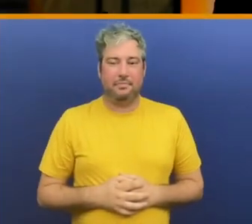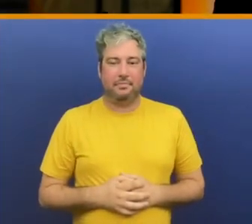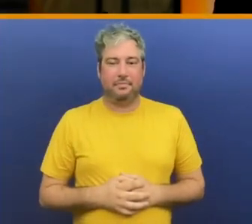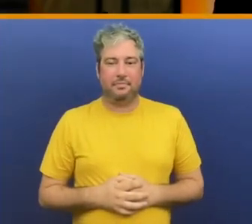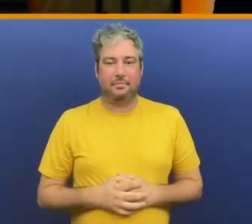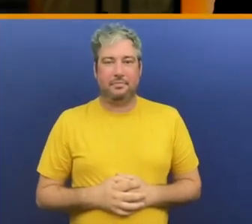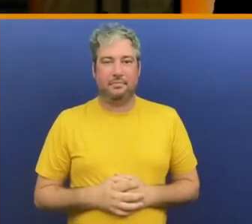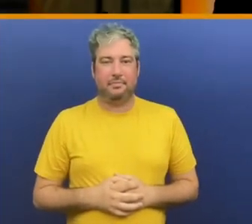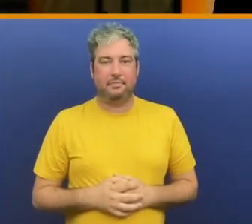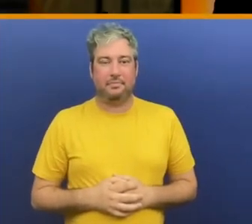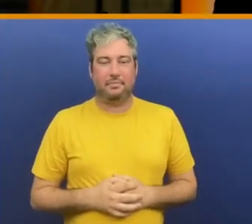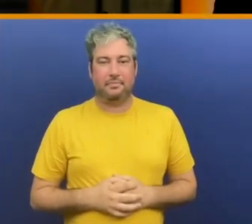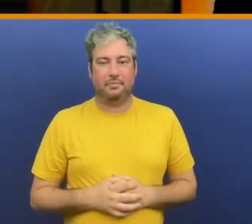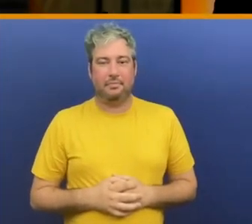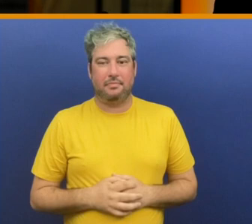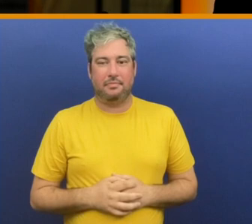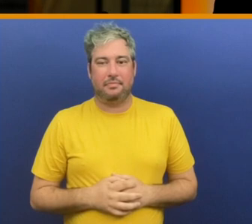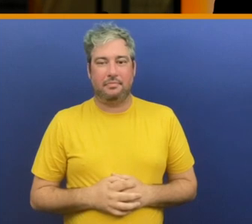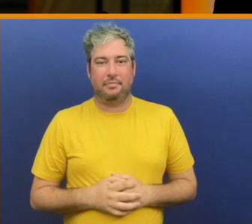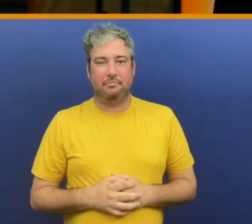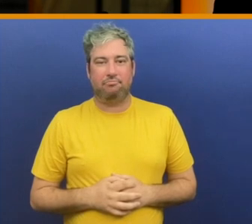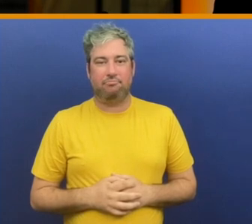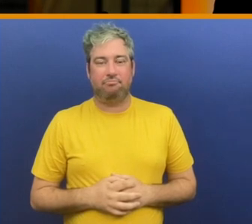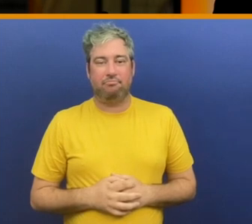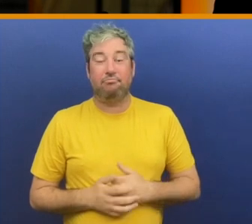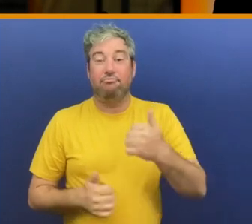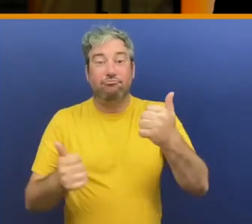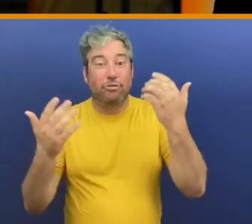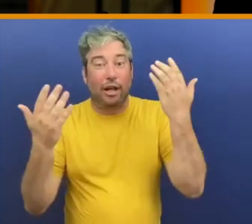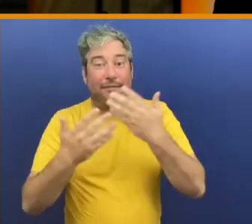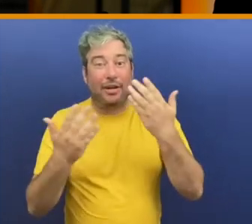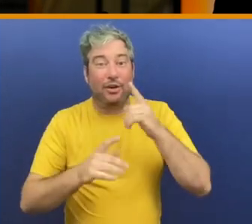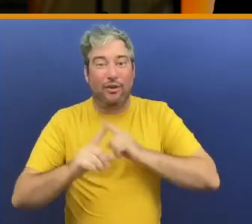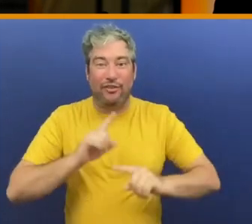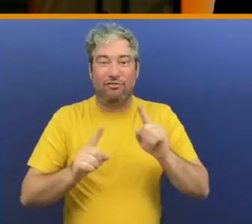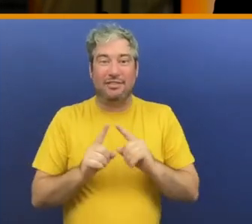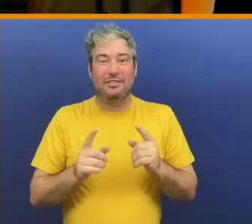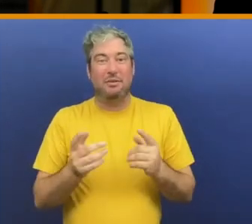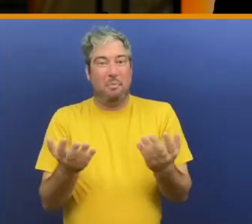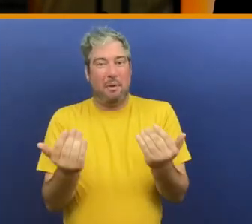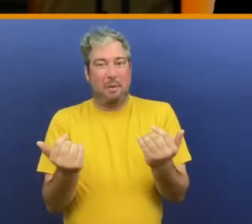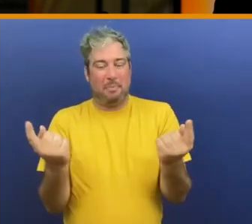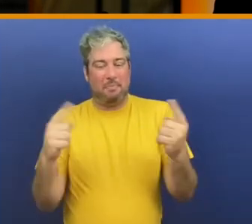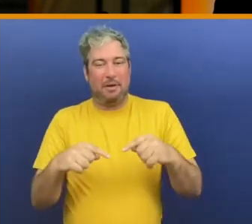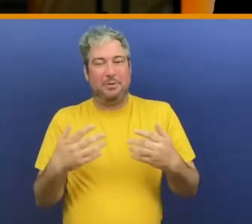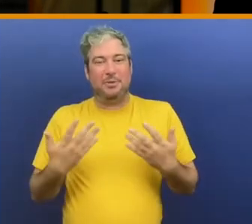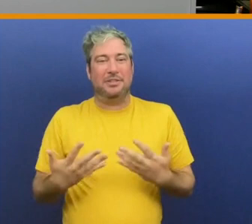Good evening, conference. Welcome back for today's final session. We are moving